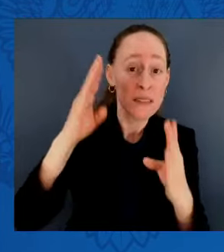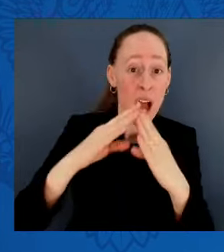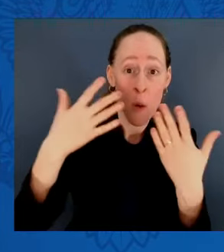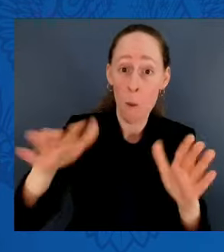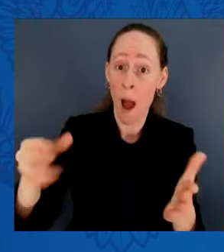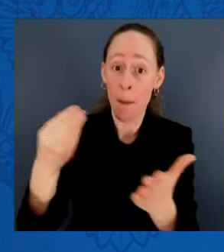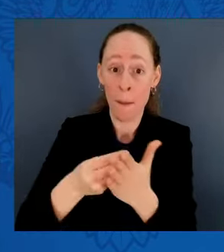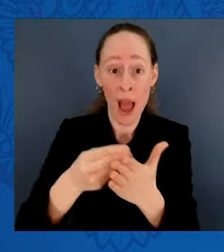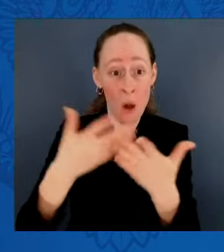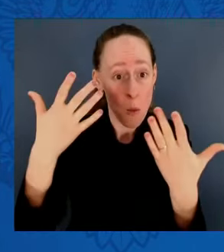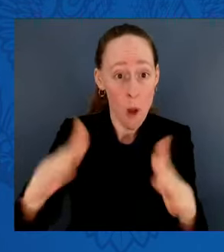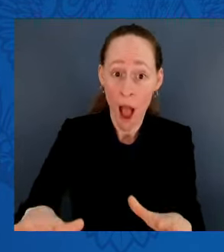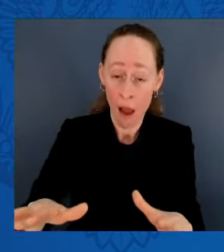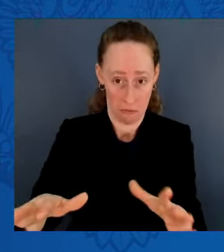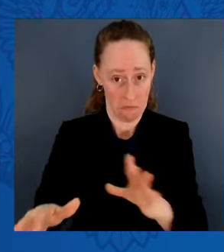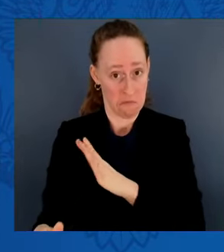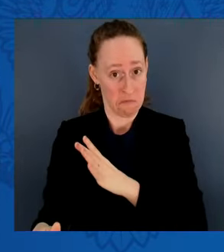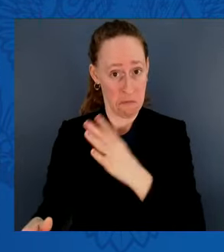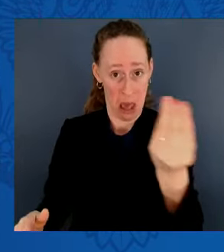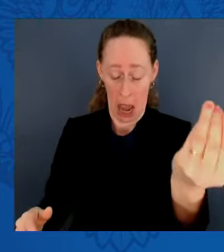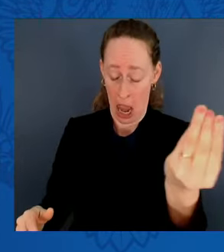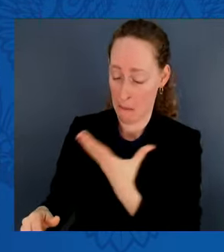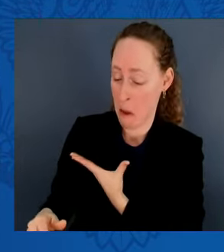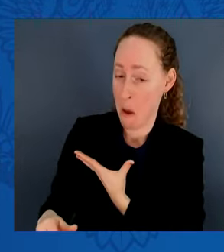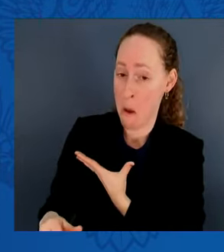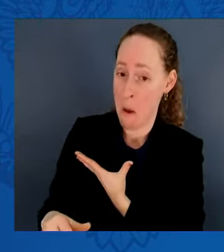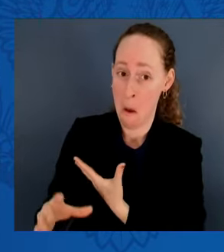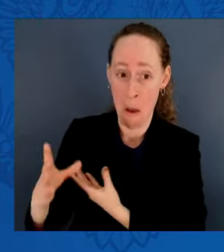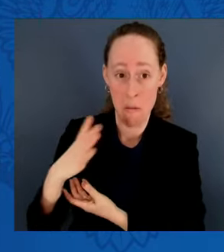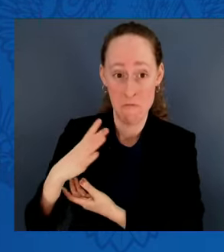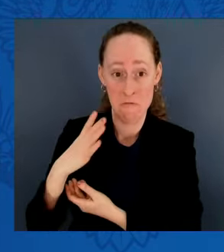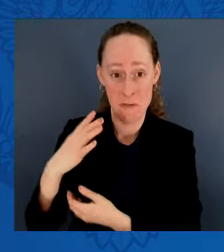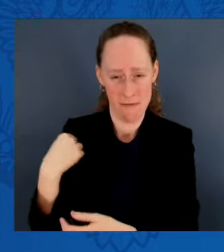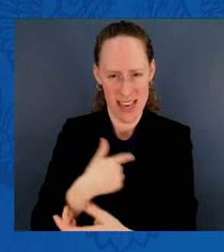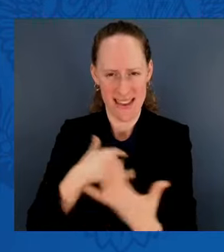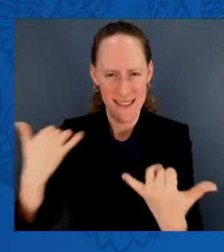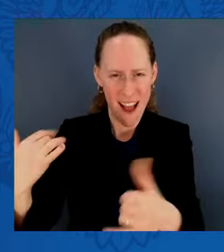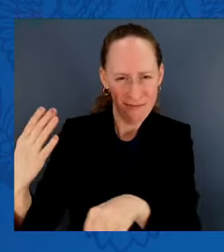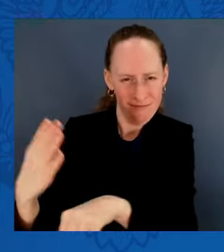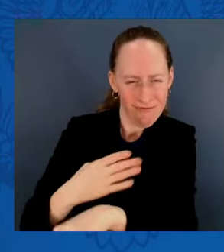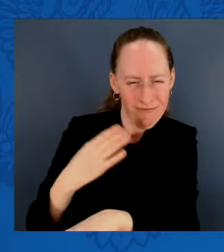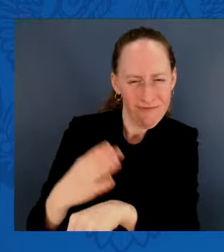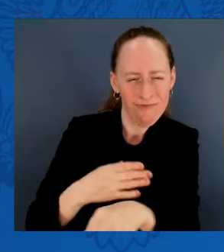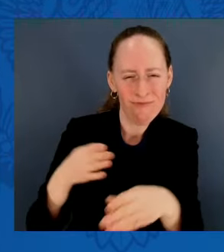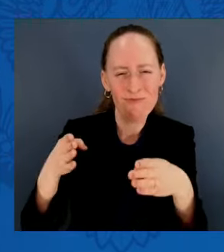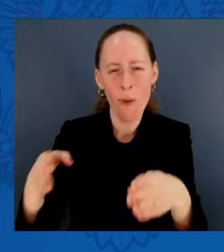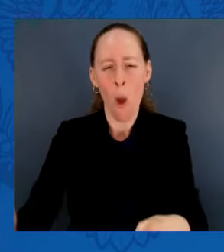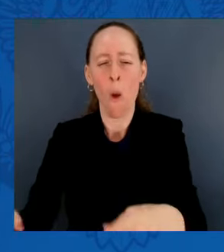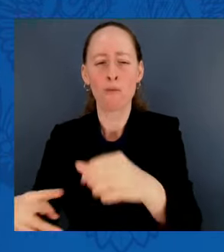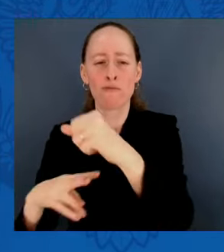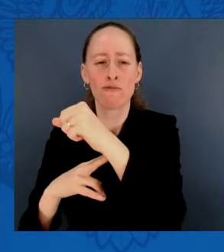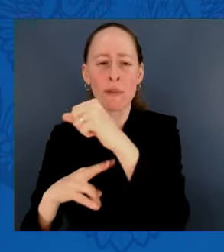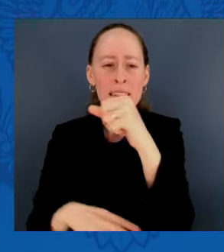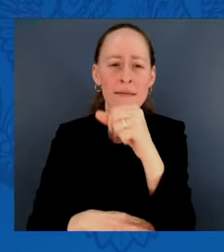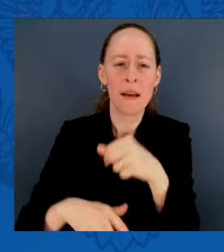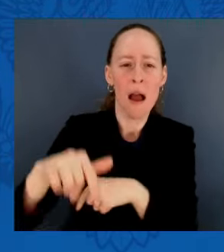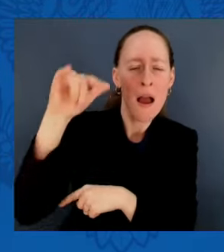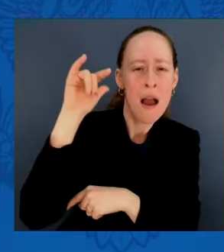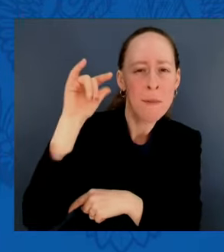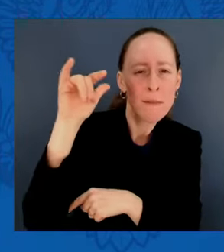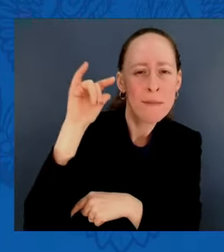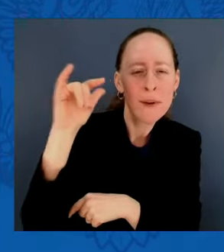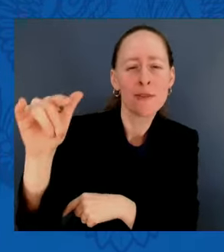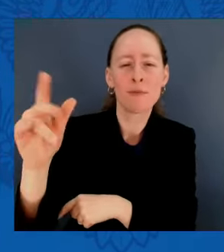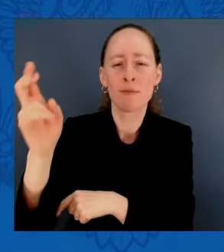Modernizing our roads and bridges, ports and airports, public transit systems. Removing poisonous lead pipes so every child can drink